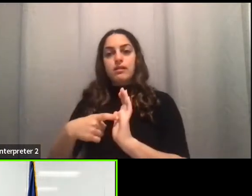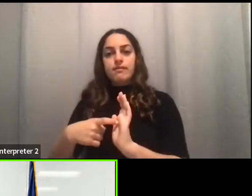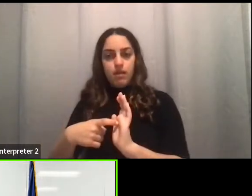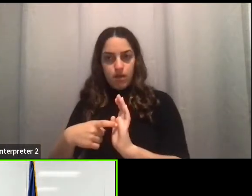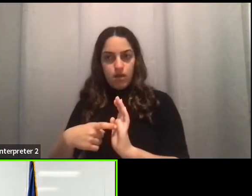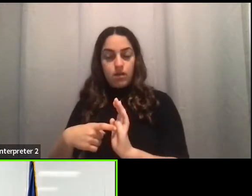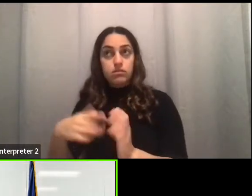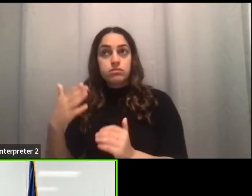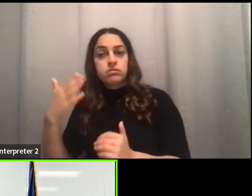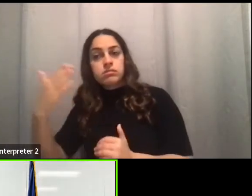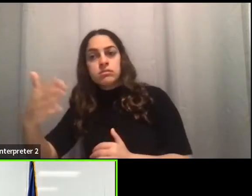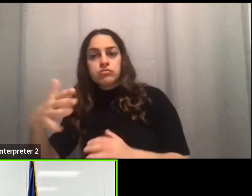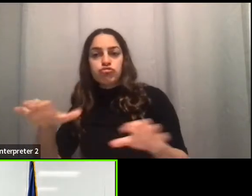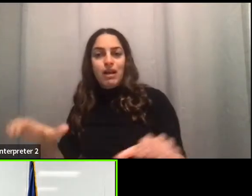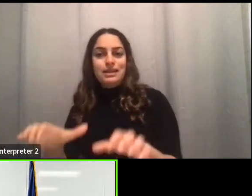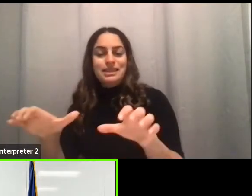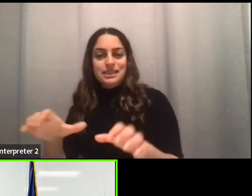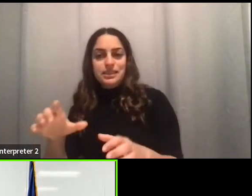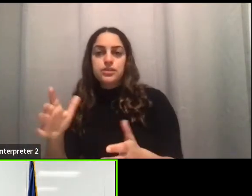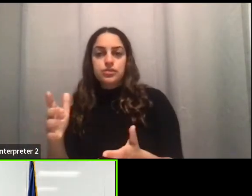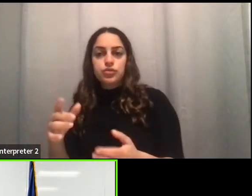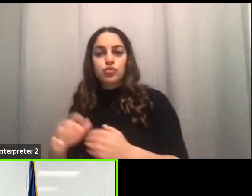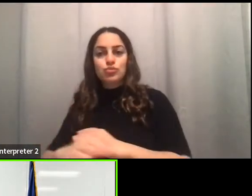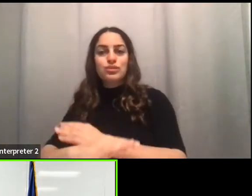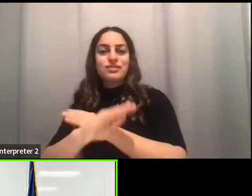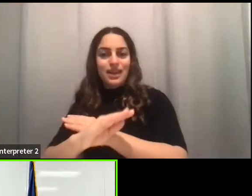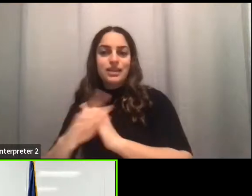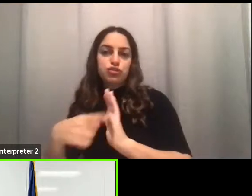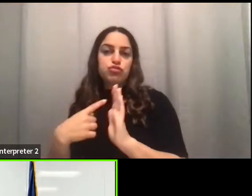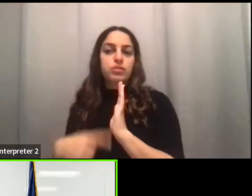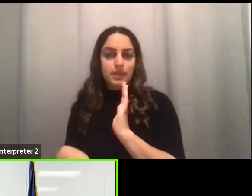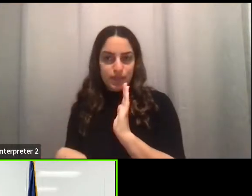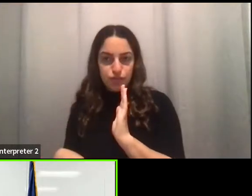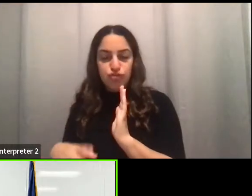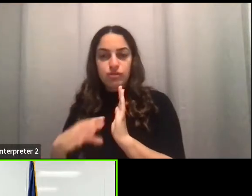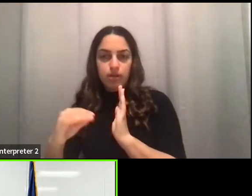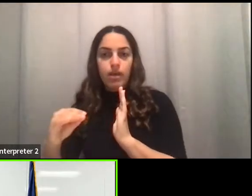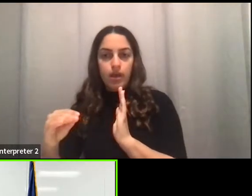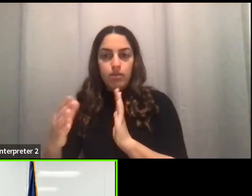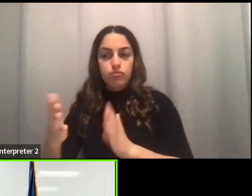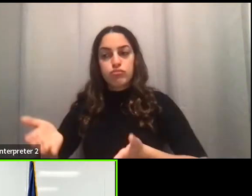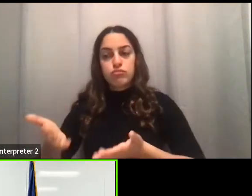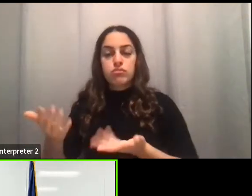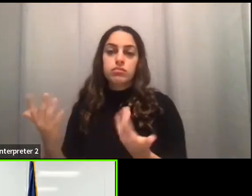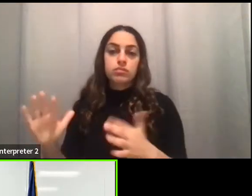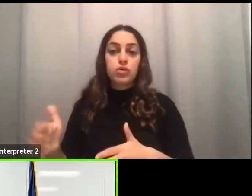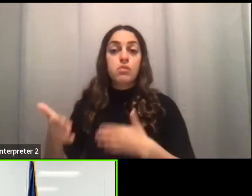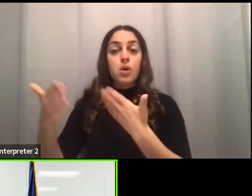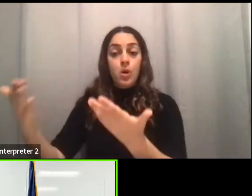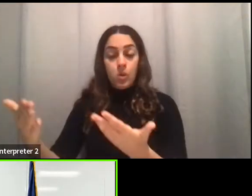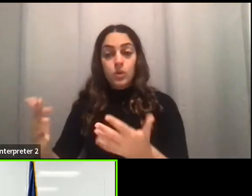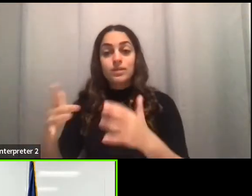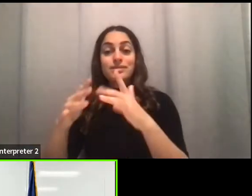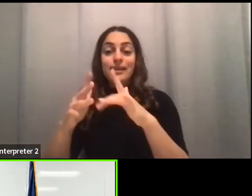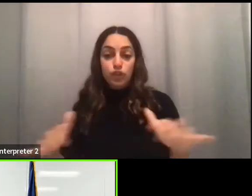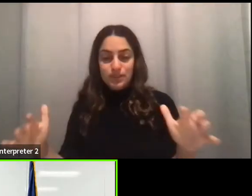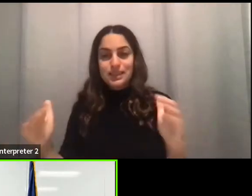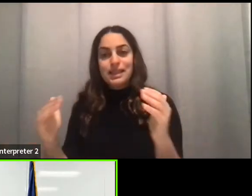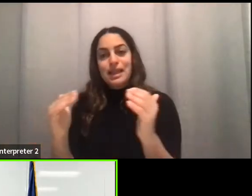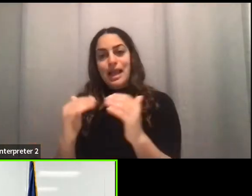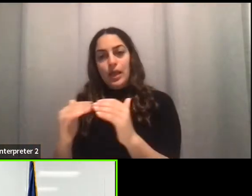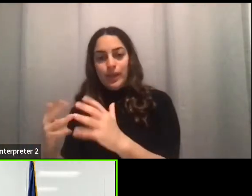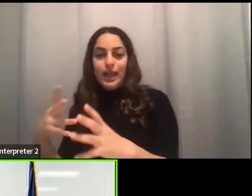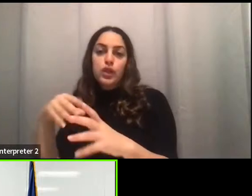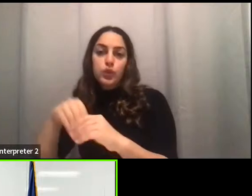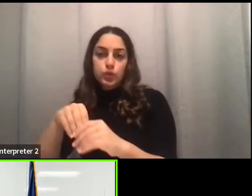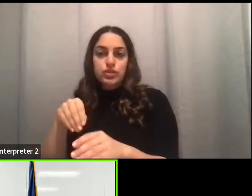practices to address and prevent discrimination and promote diversity equity and inclusion in the construction